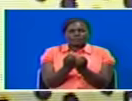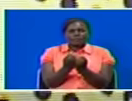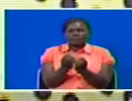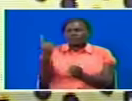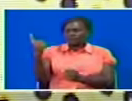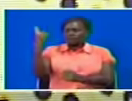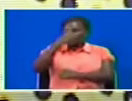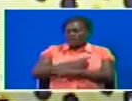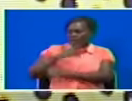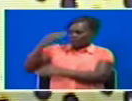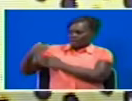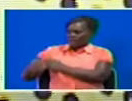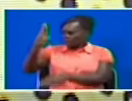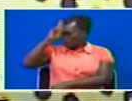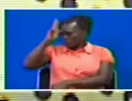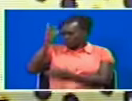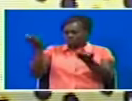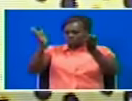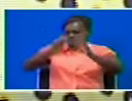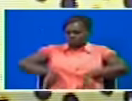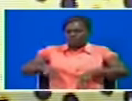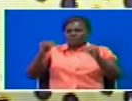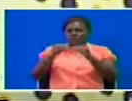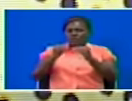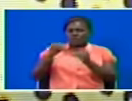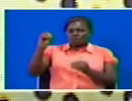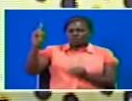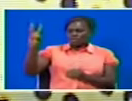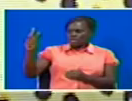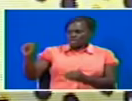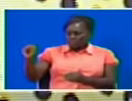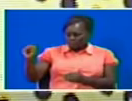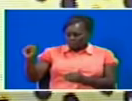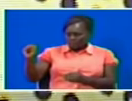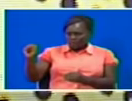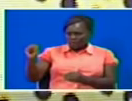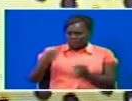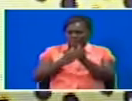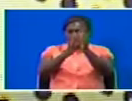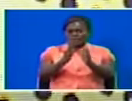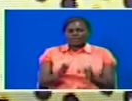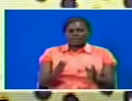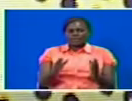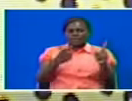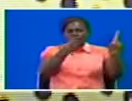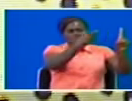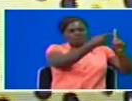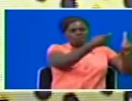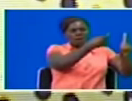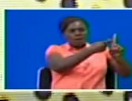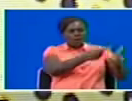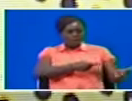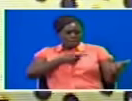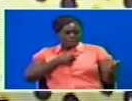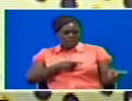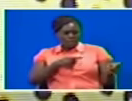Siku moja baada ya polisi kuvuruga mkutano wa chama cha ODM sehemu ya Kinango, viongozi kutoka kaunti ya Kwale wameshtumu